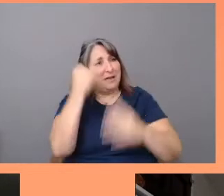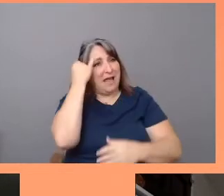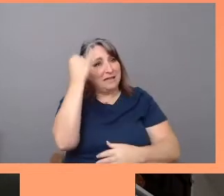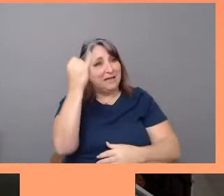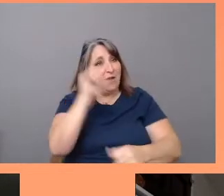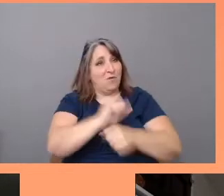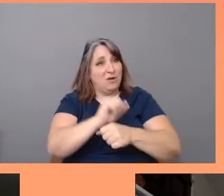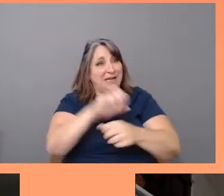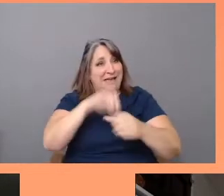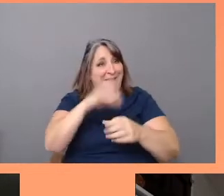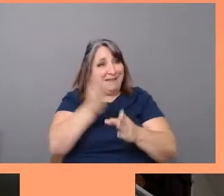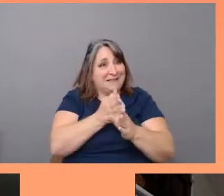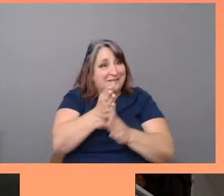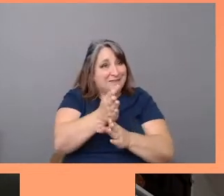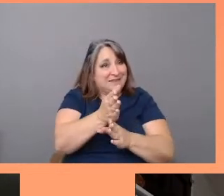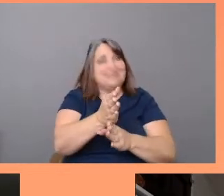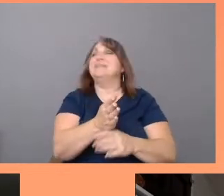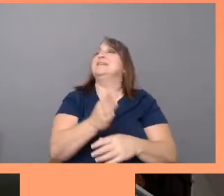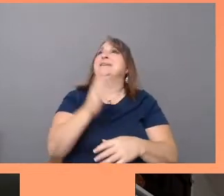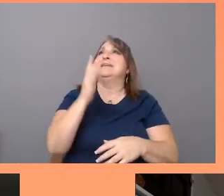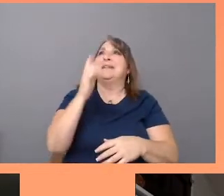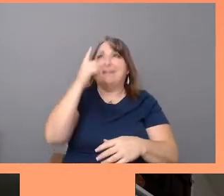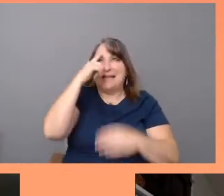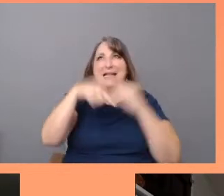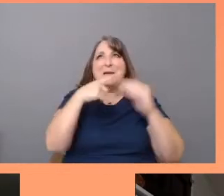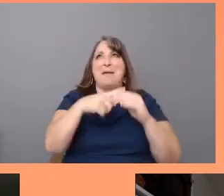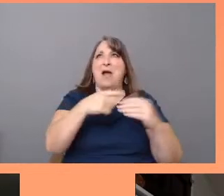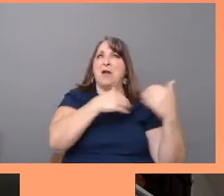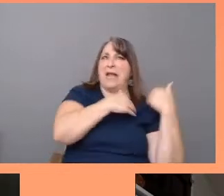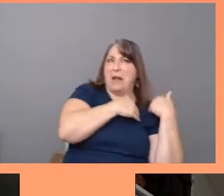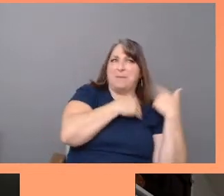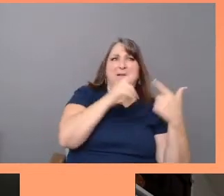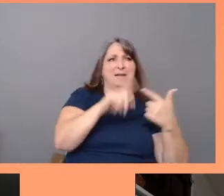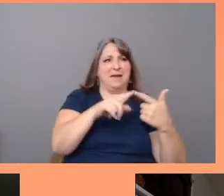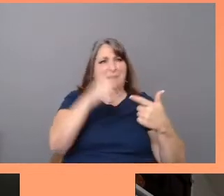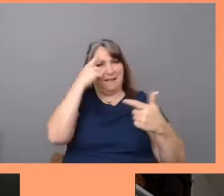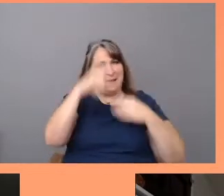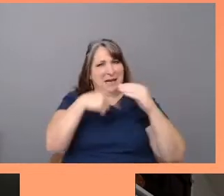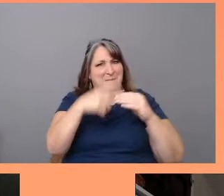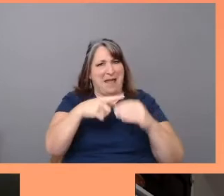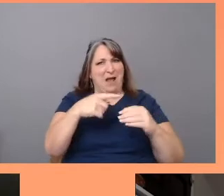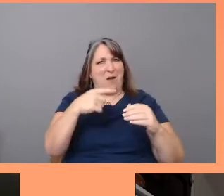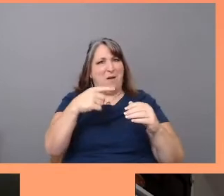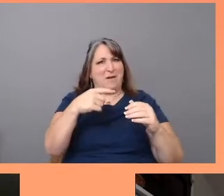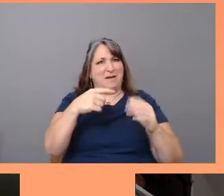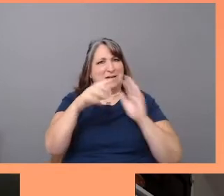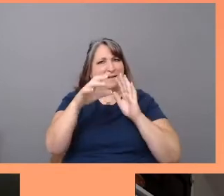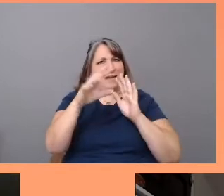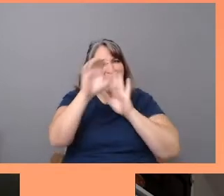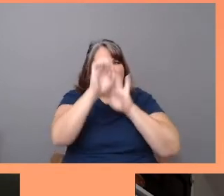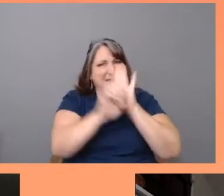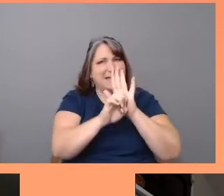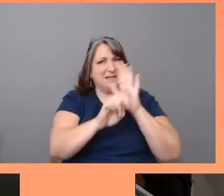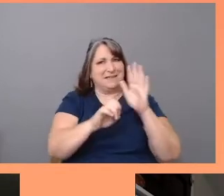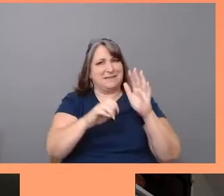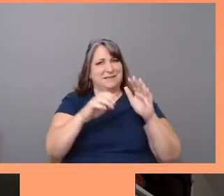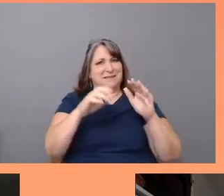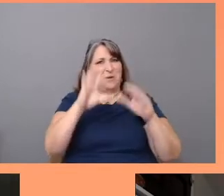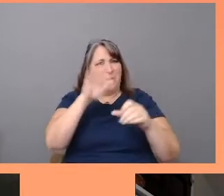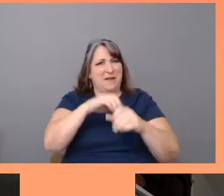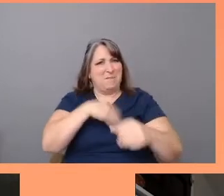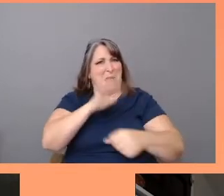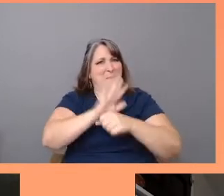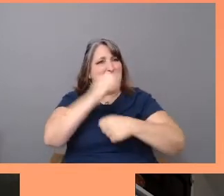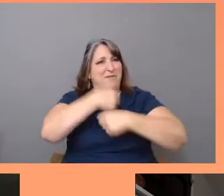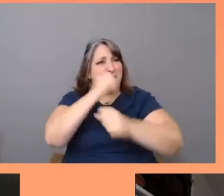of working, in this space, thinking about accountability and thinking about ethics and really taking care of the folks that they're working